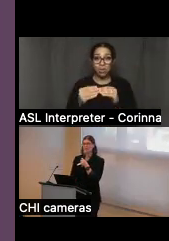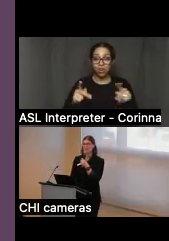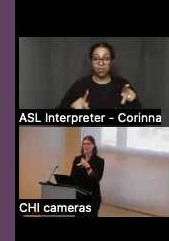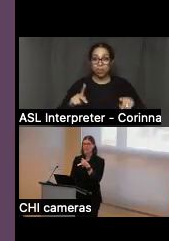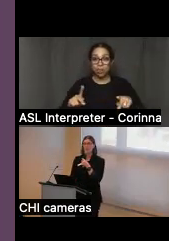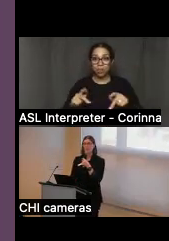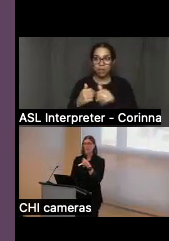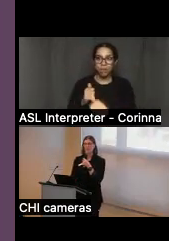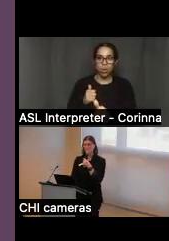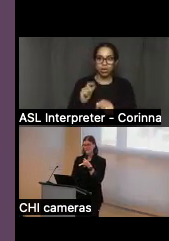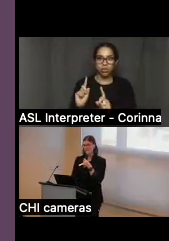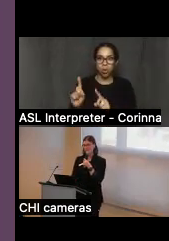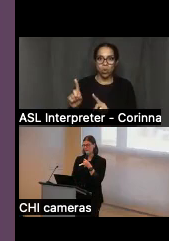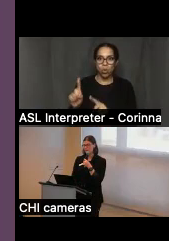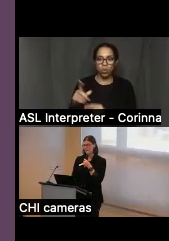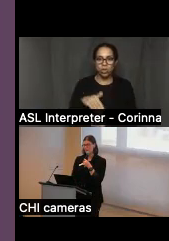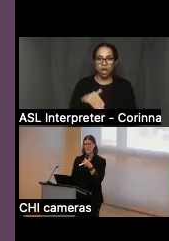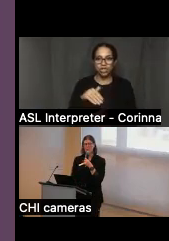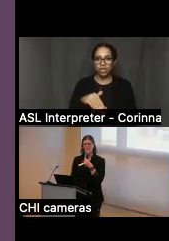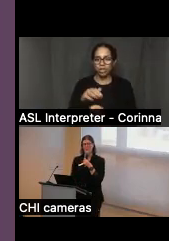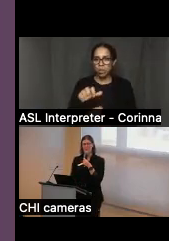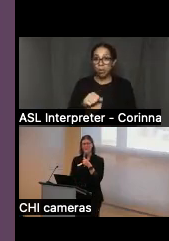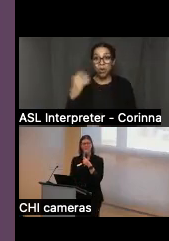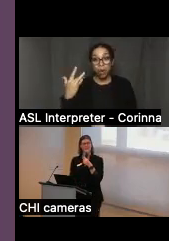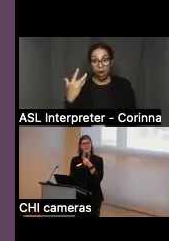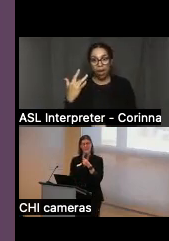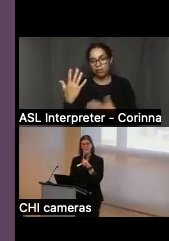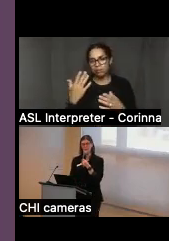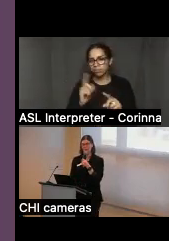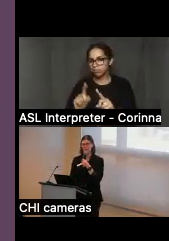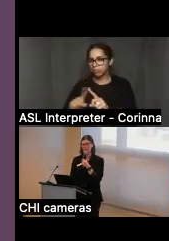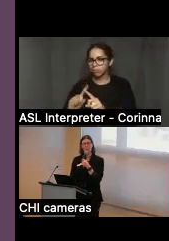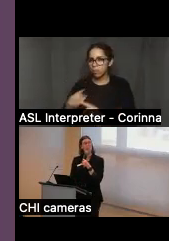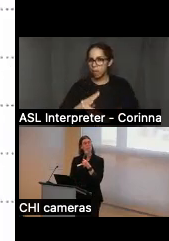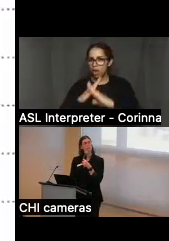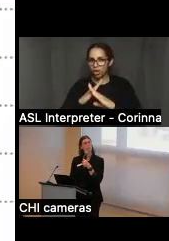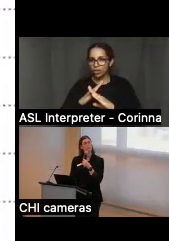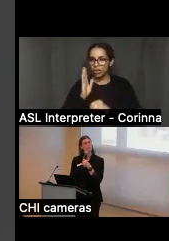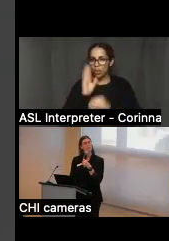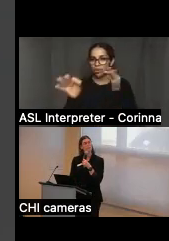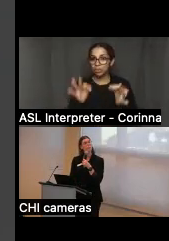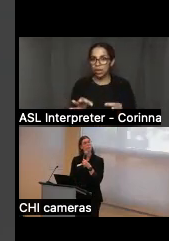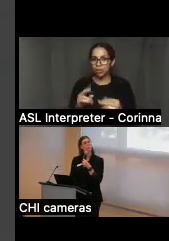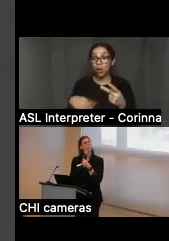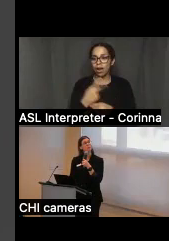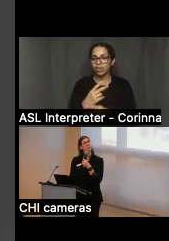the doctor's office because of these barriers. So let's take a closer look at some other barriers.